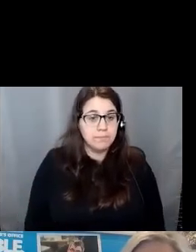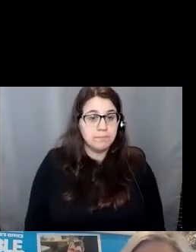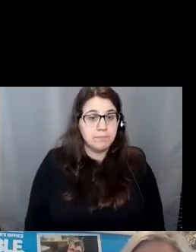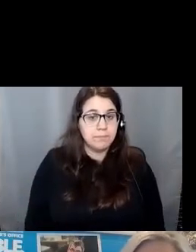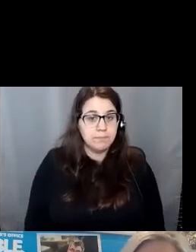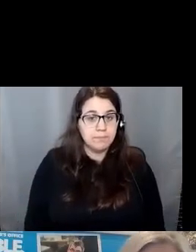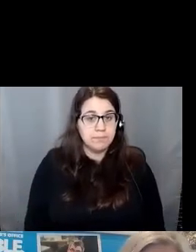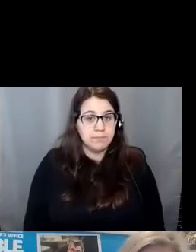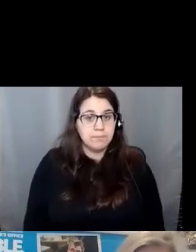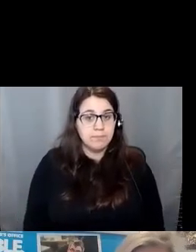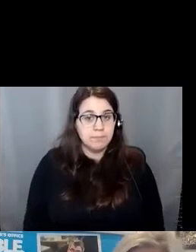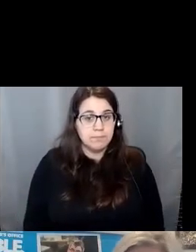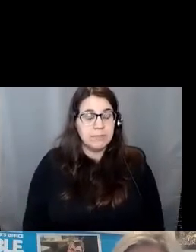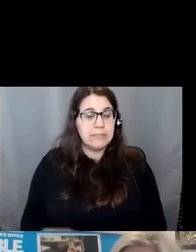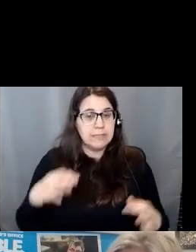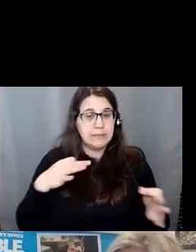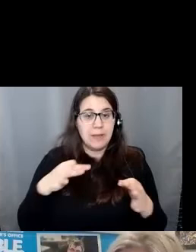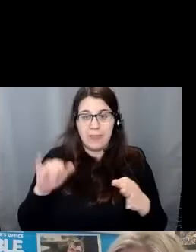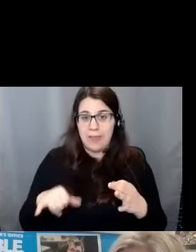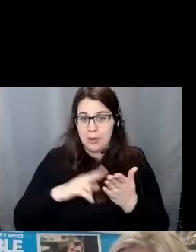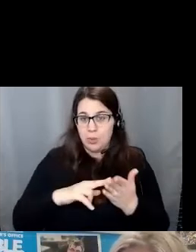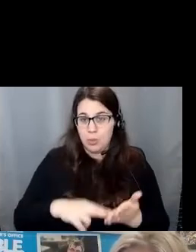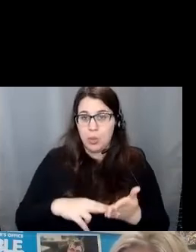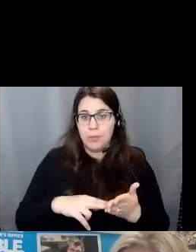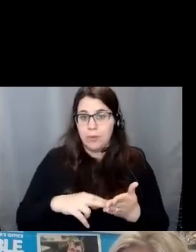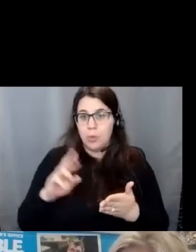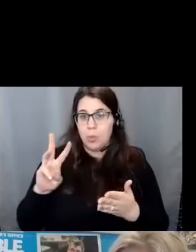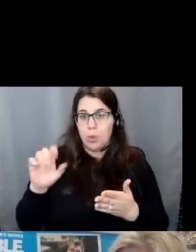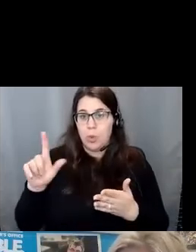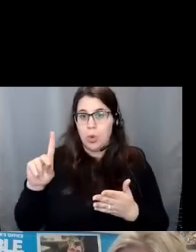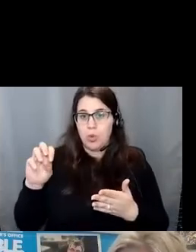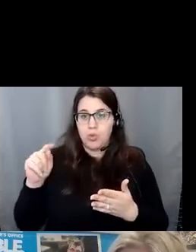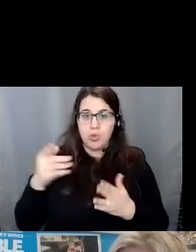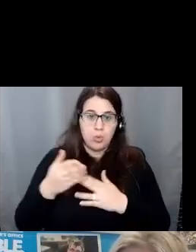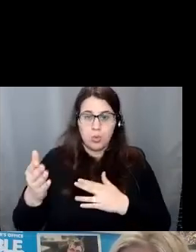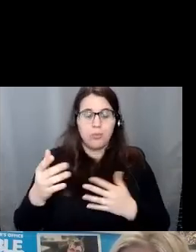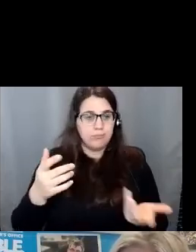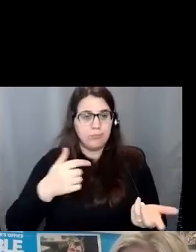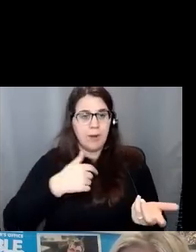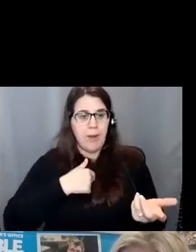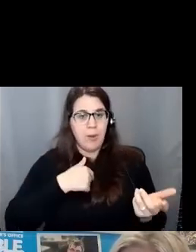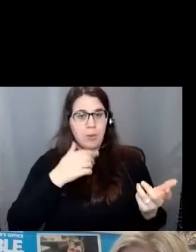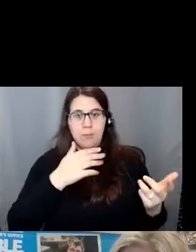to start the enrollment walkthrough, and let me unshare my screen here.